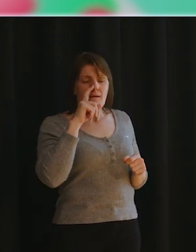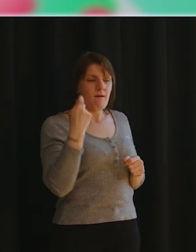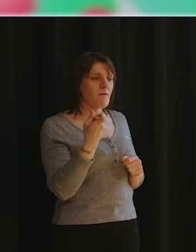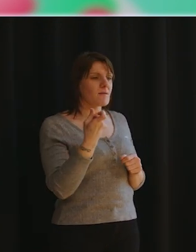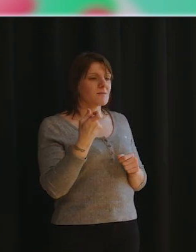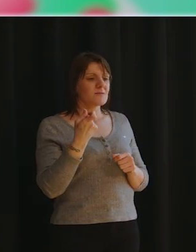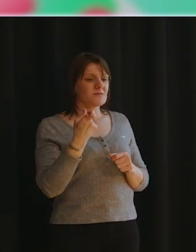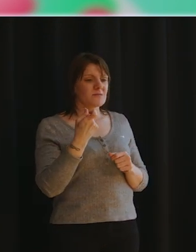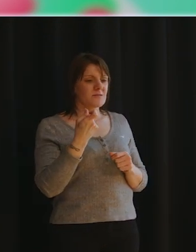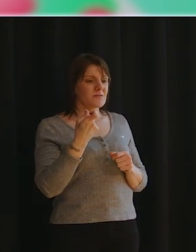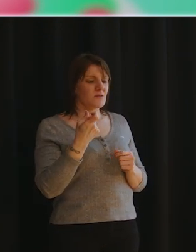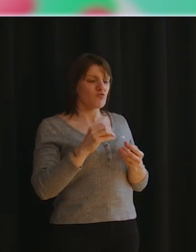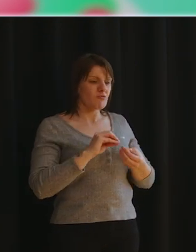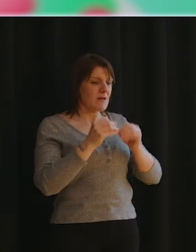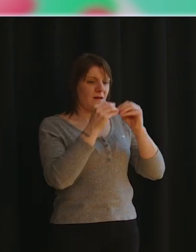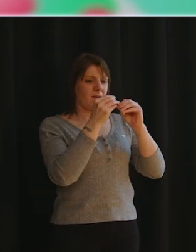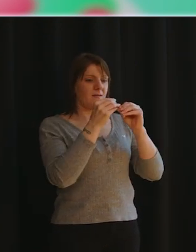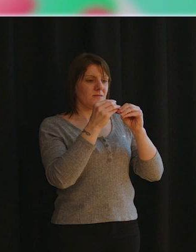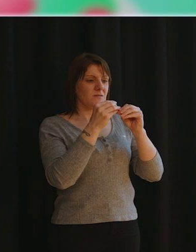that can include